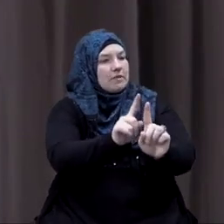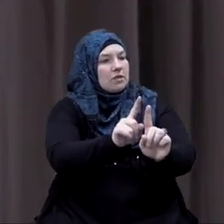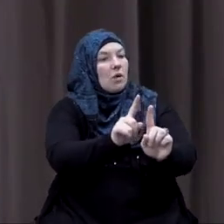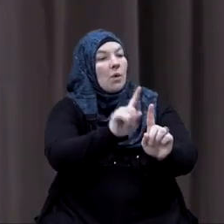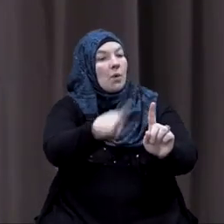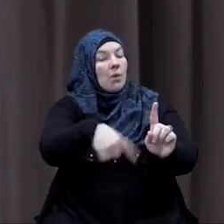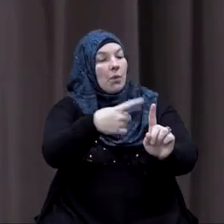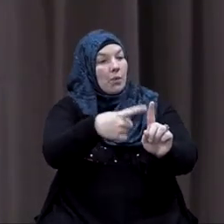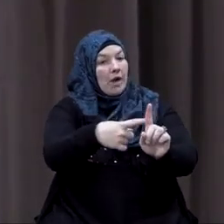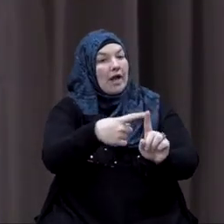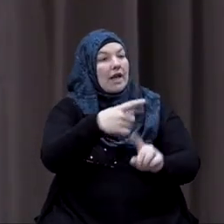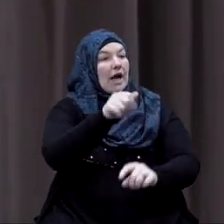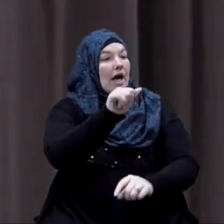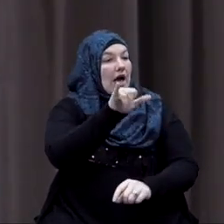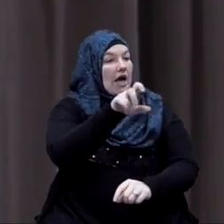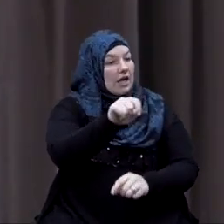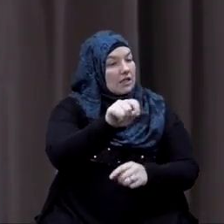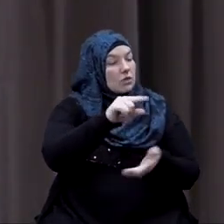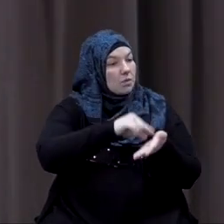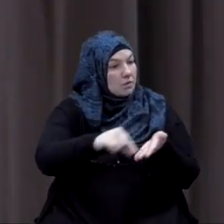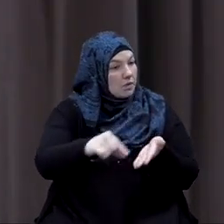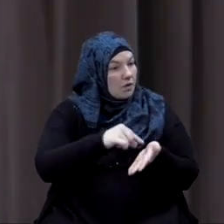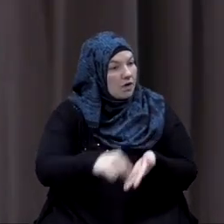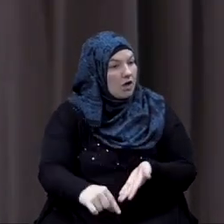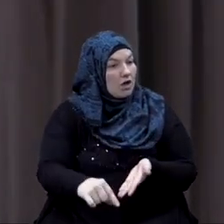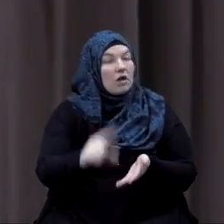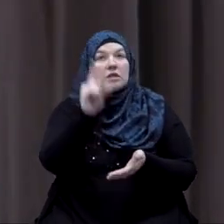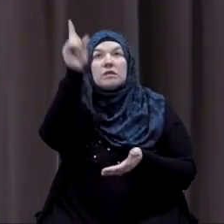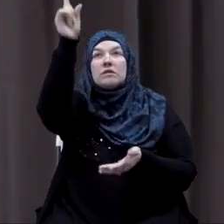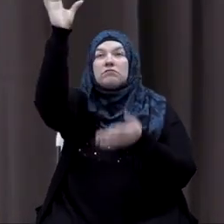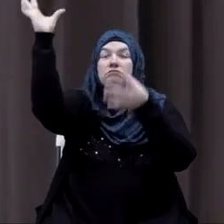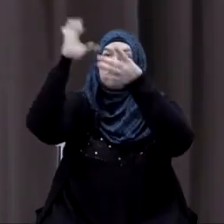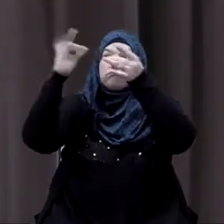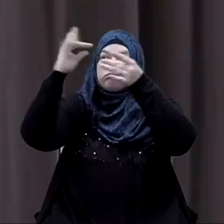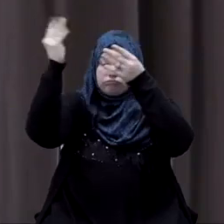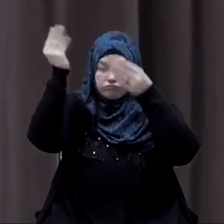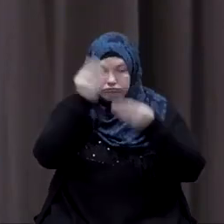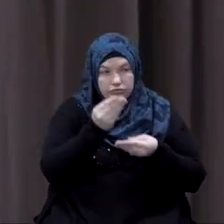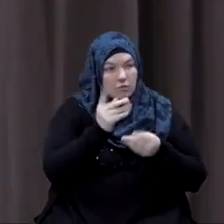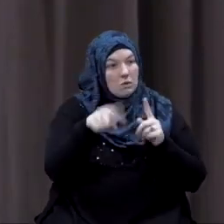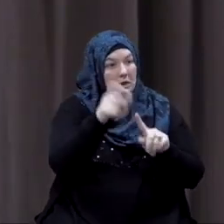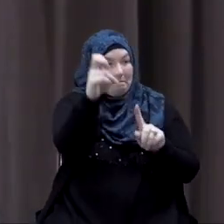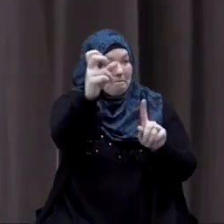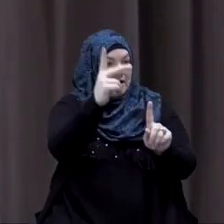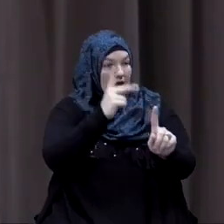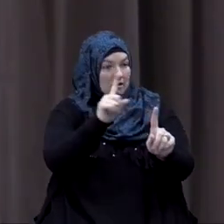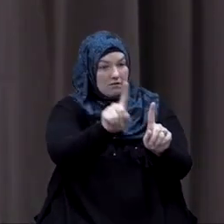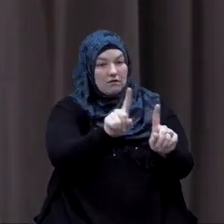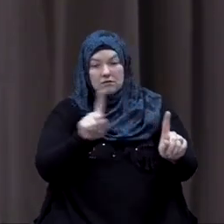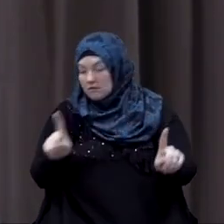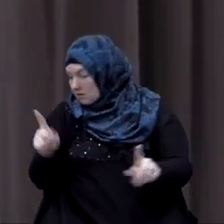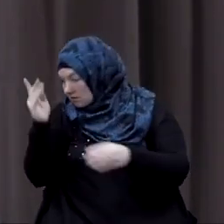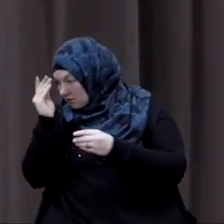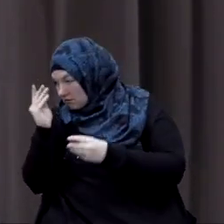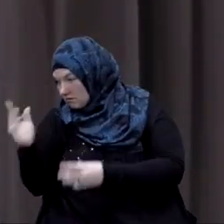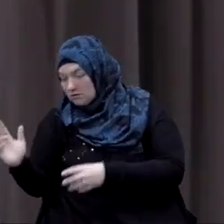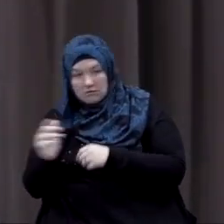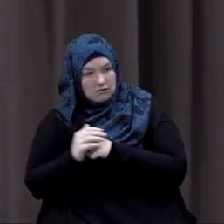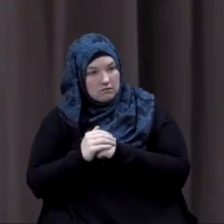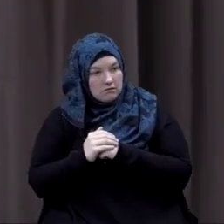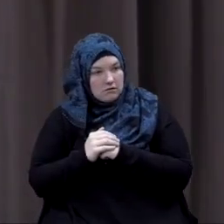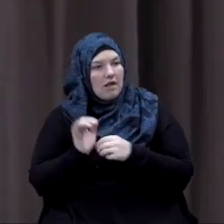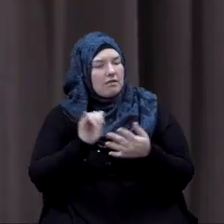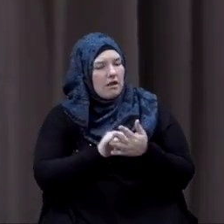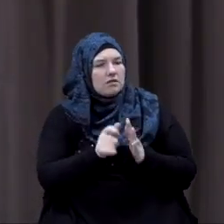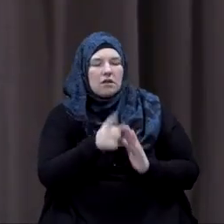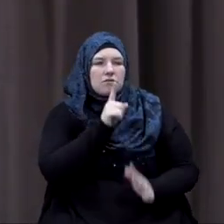that whenever ayat of the Quran were revealed, when he comes back, he would relate it to him. This